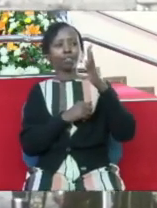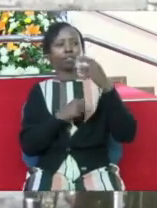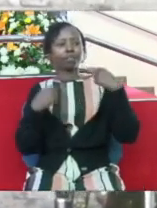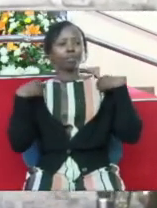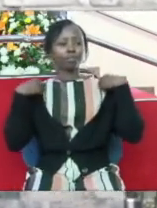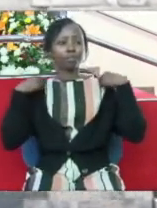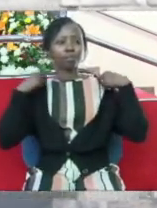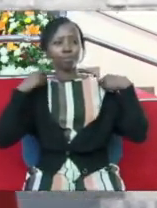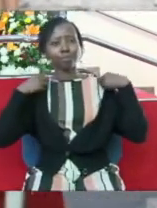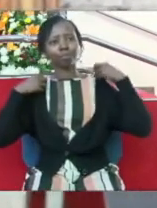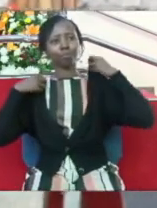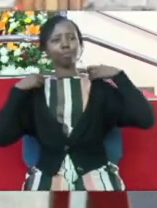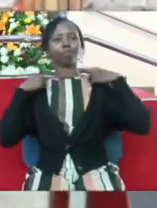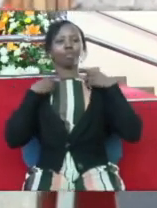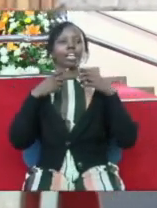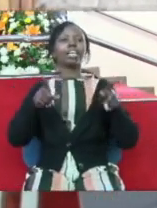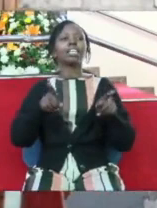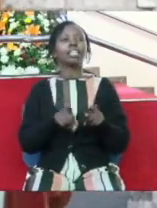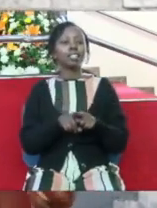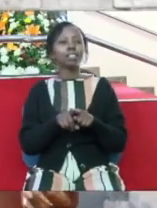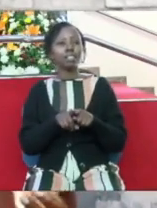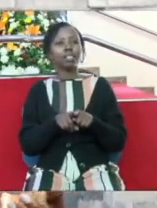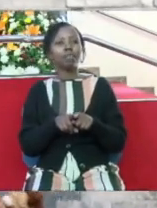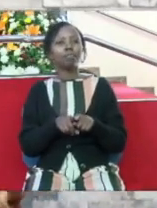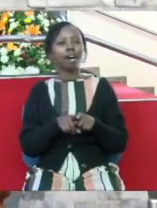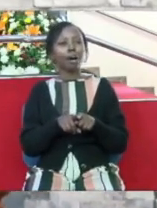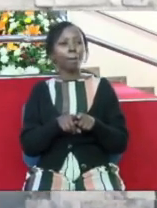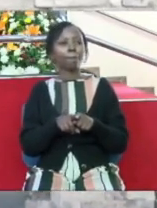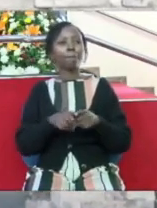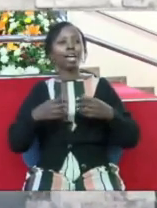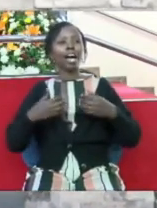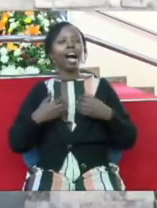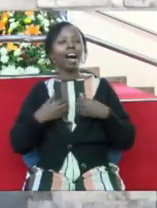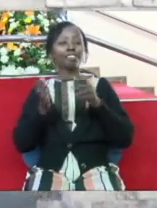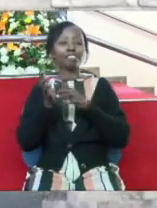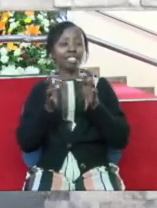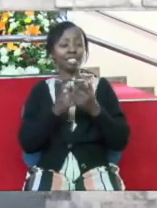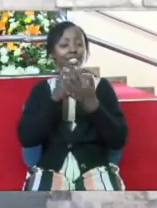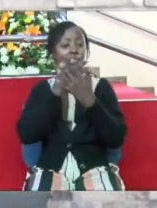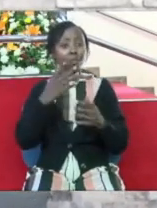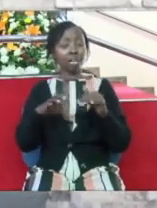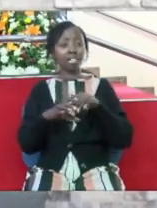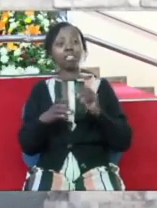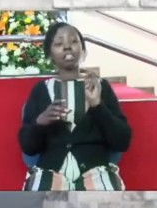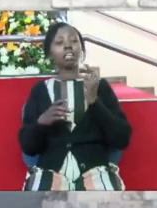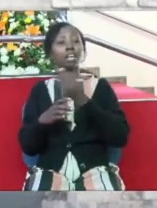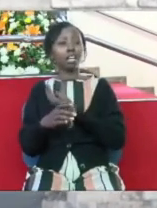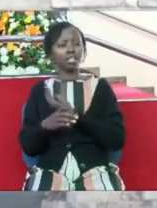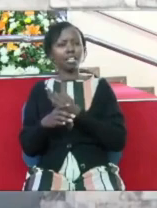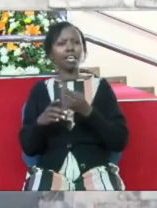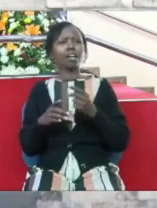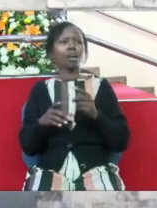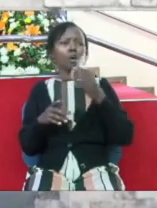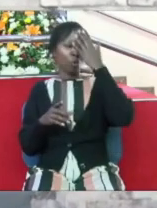His DNA does not have deception in him. Chembechembe zake hazina uongo. His DNA cannot carry sin.